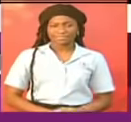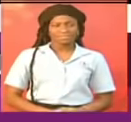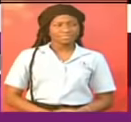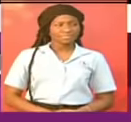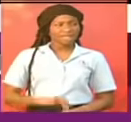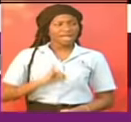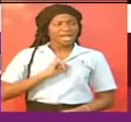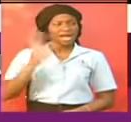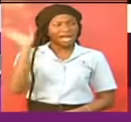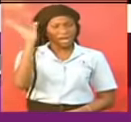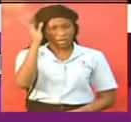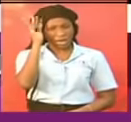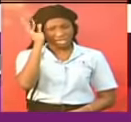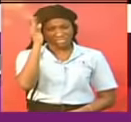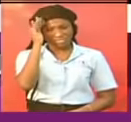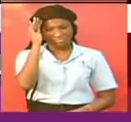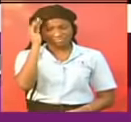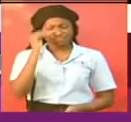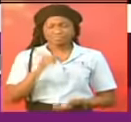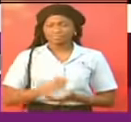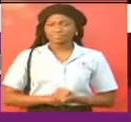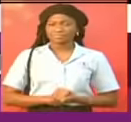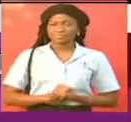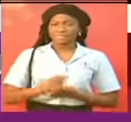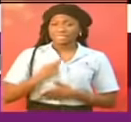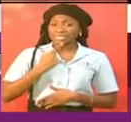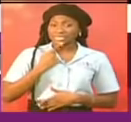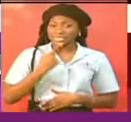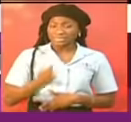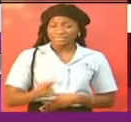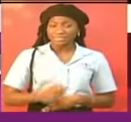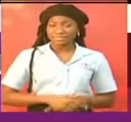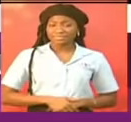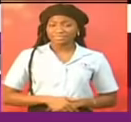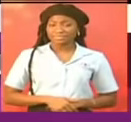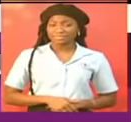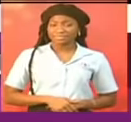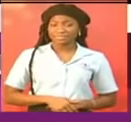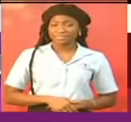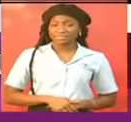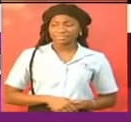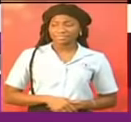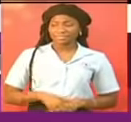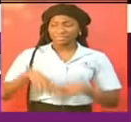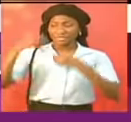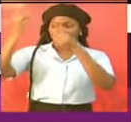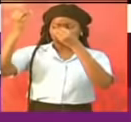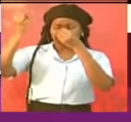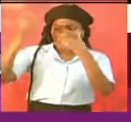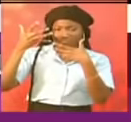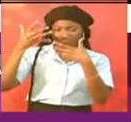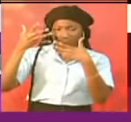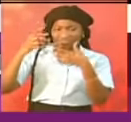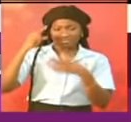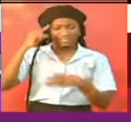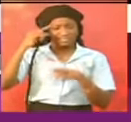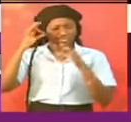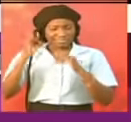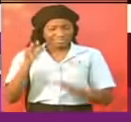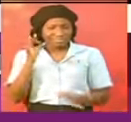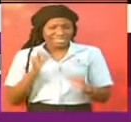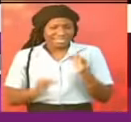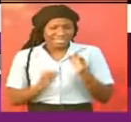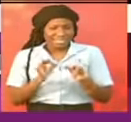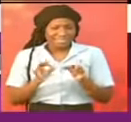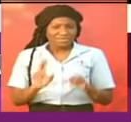you said that the data before the committee made them determine that they would use the Sinopharm for